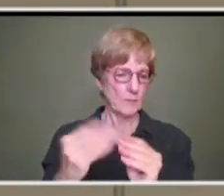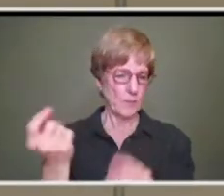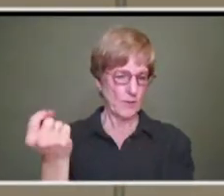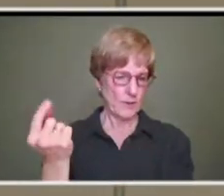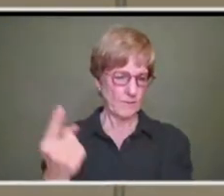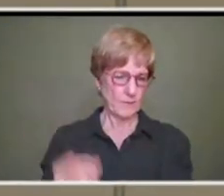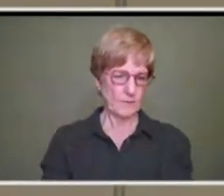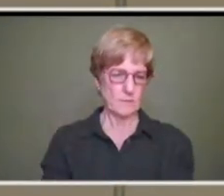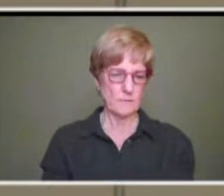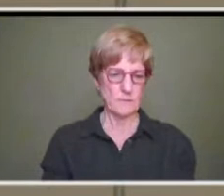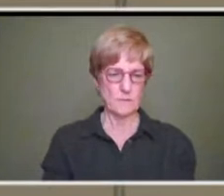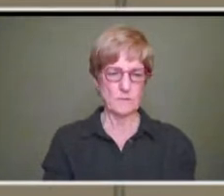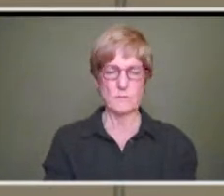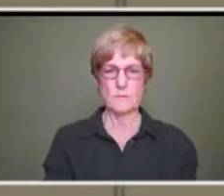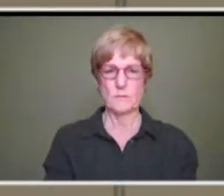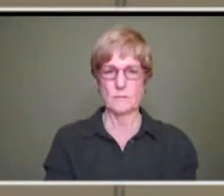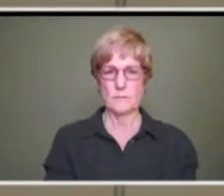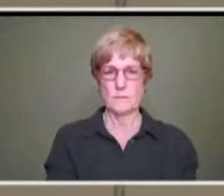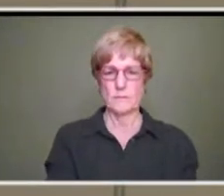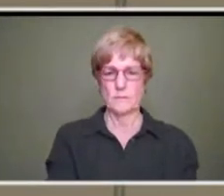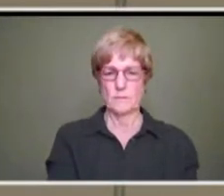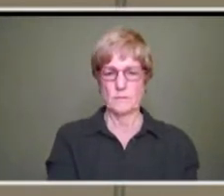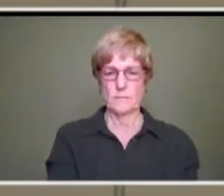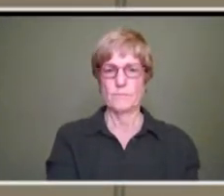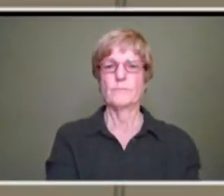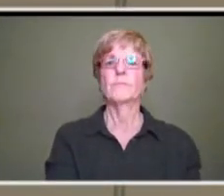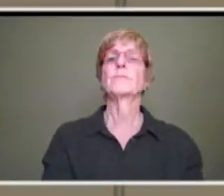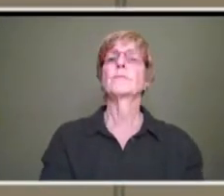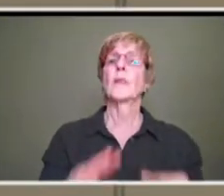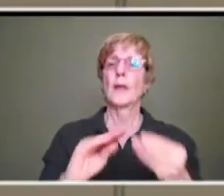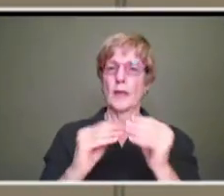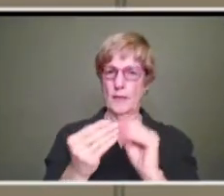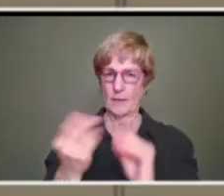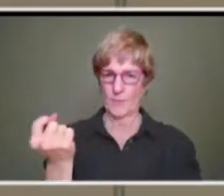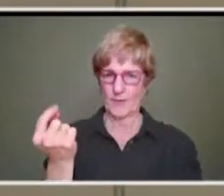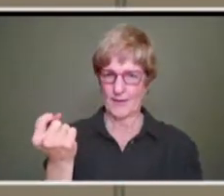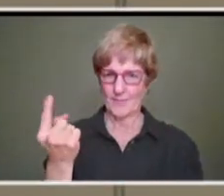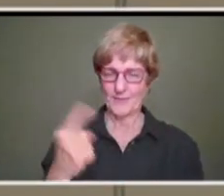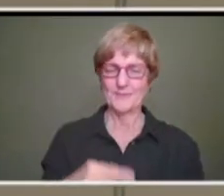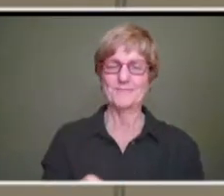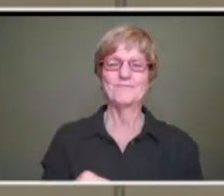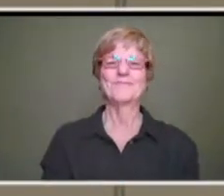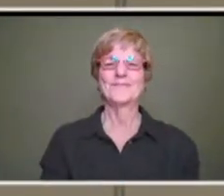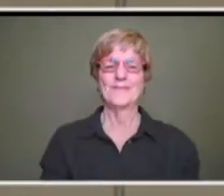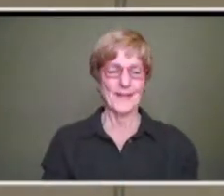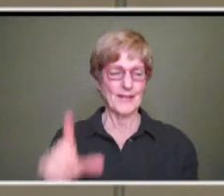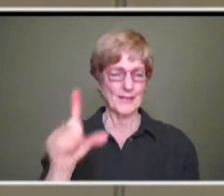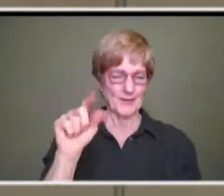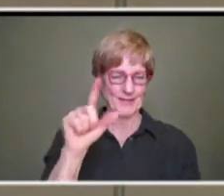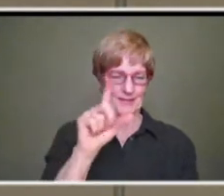let's go to this top item number eleven should be fine he's owning petition